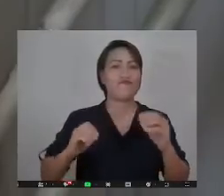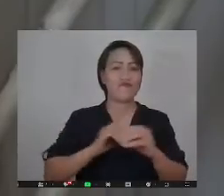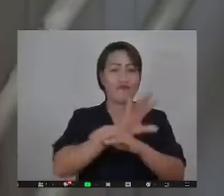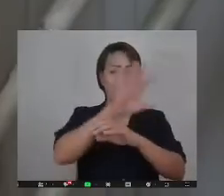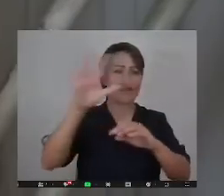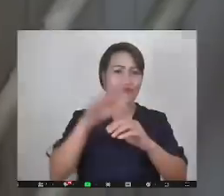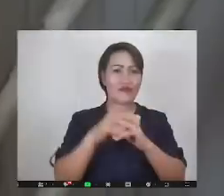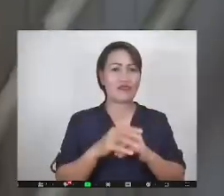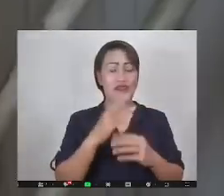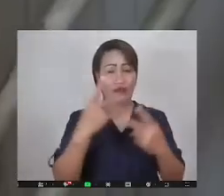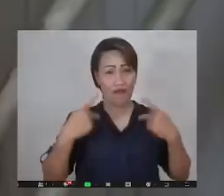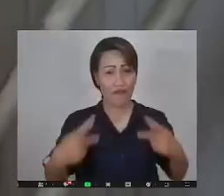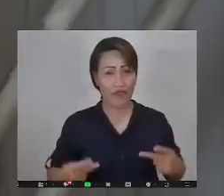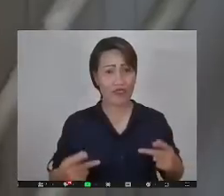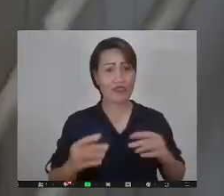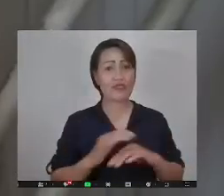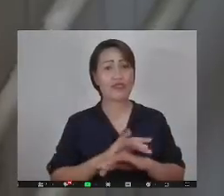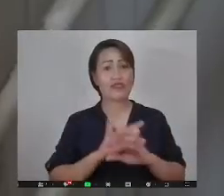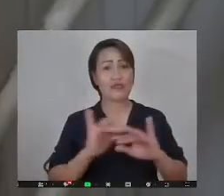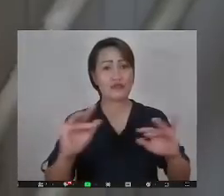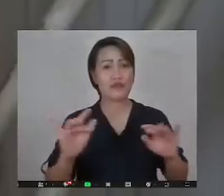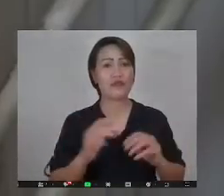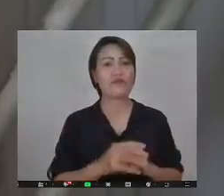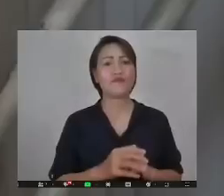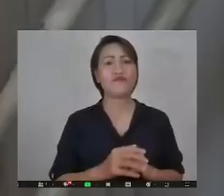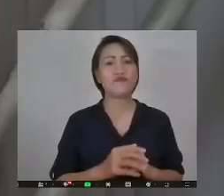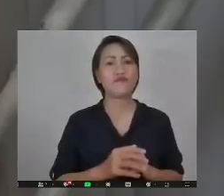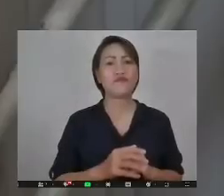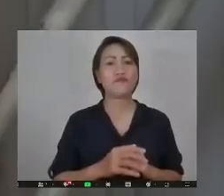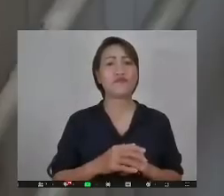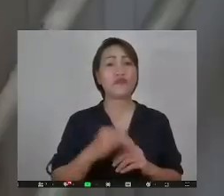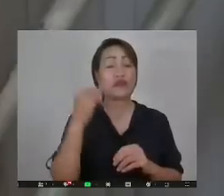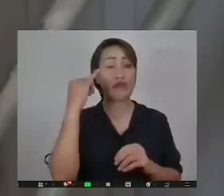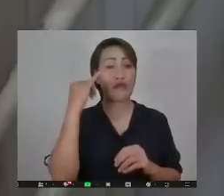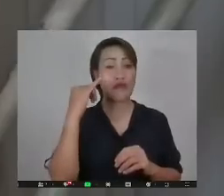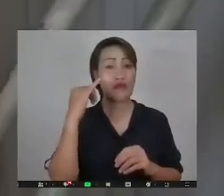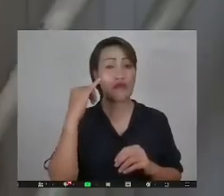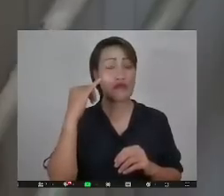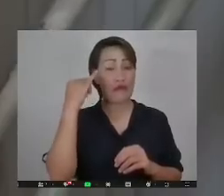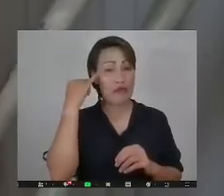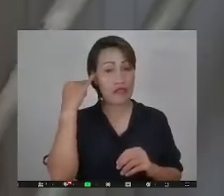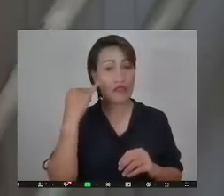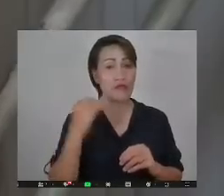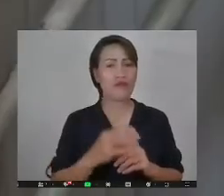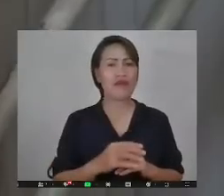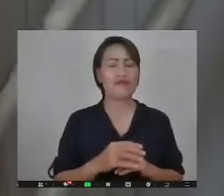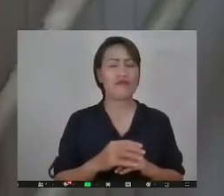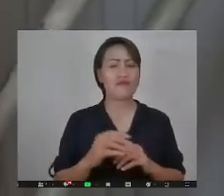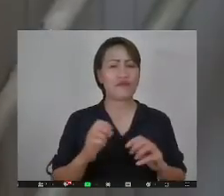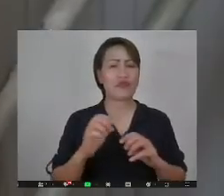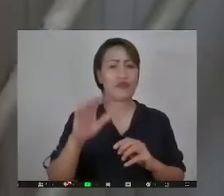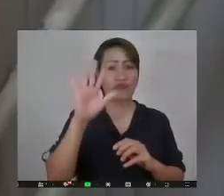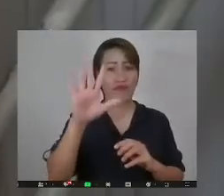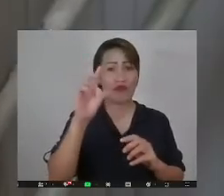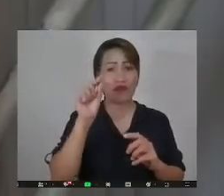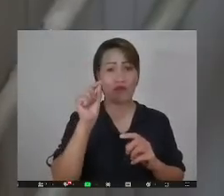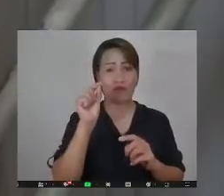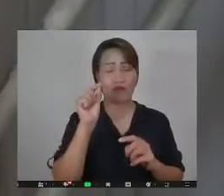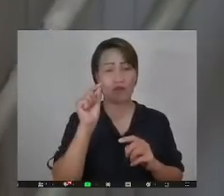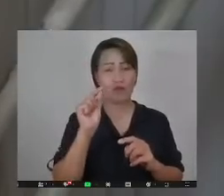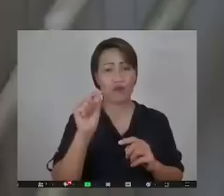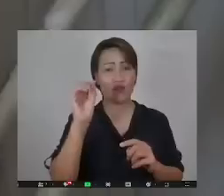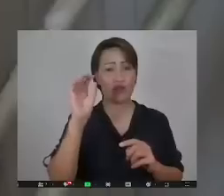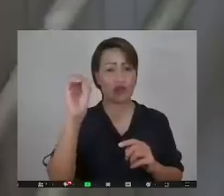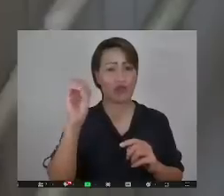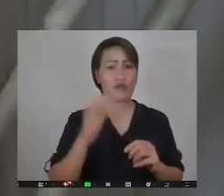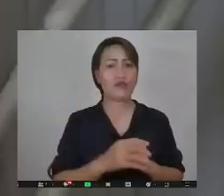space. Conceived in Japan as Society 5.0, this society achieves a high degree